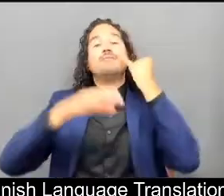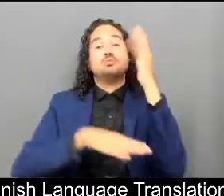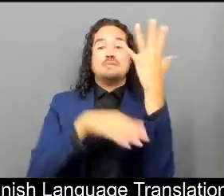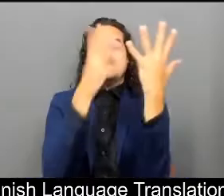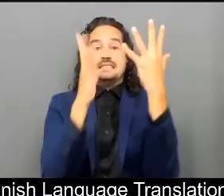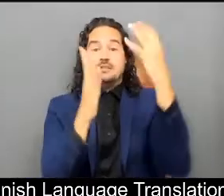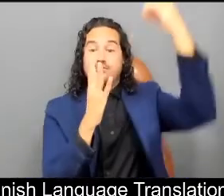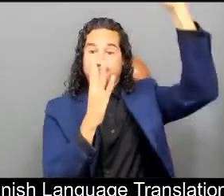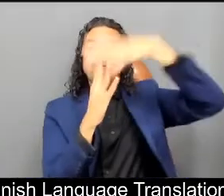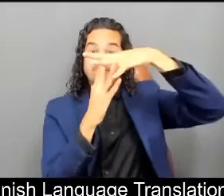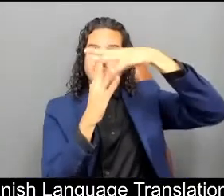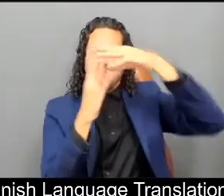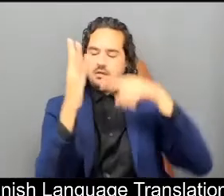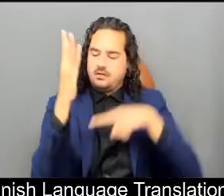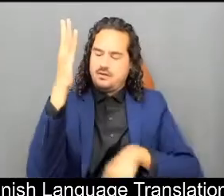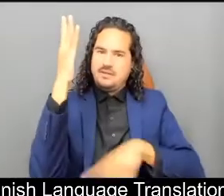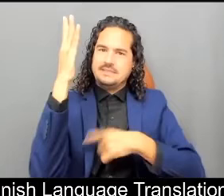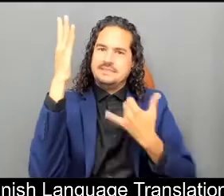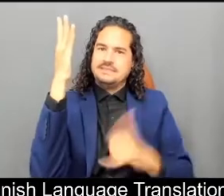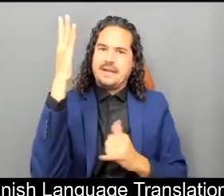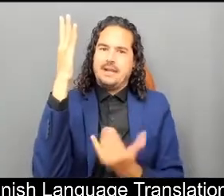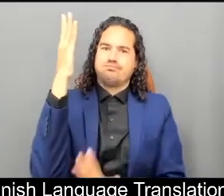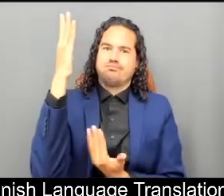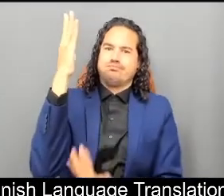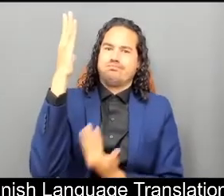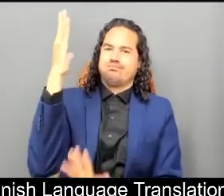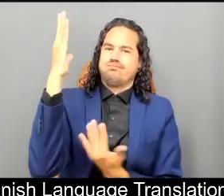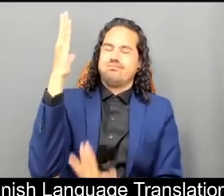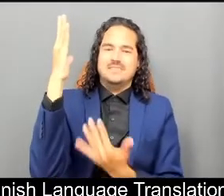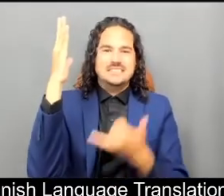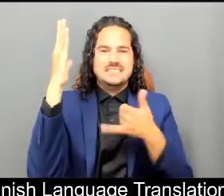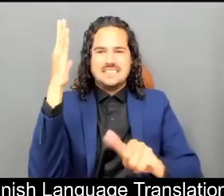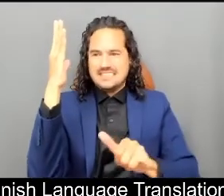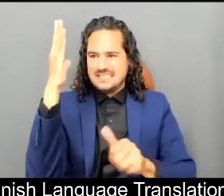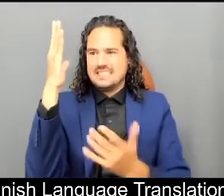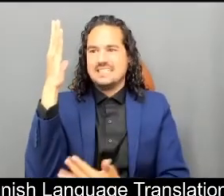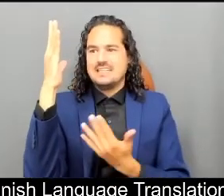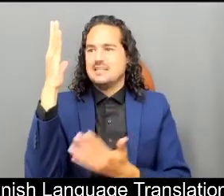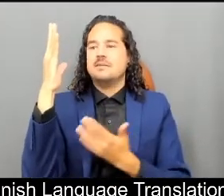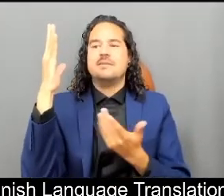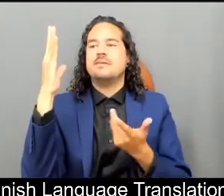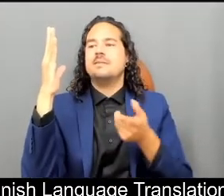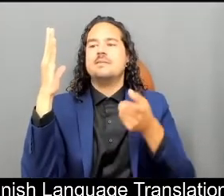it in an area where the fuels, it can cover the fuels and do the job we want it to do.